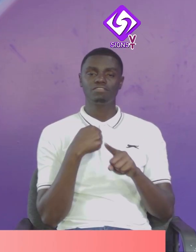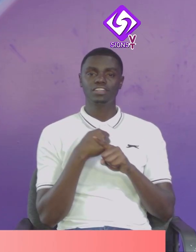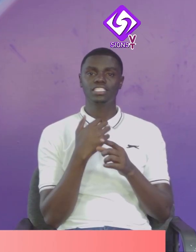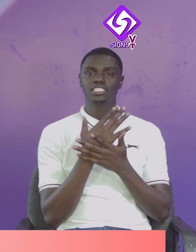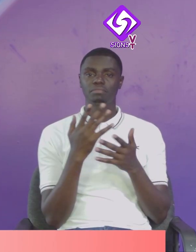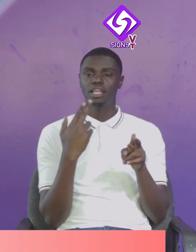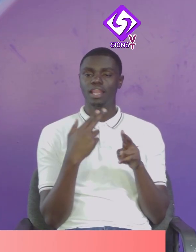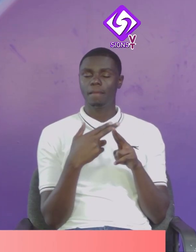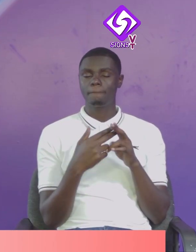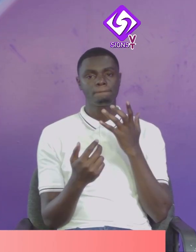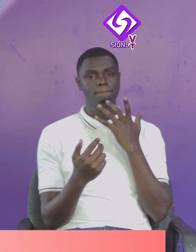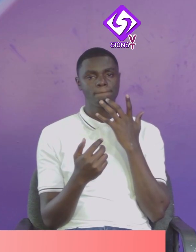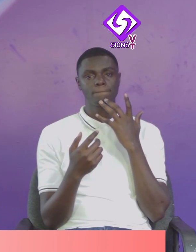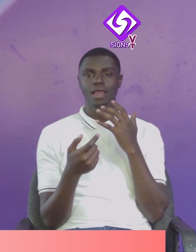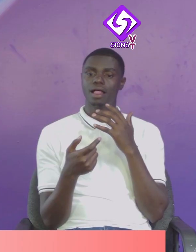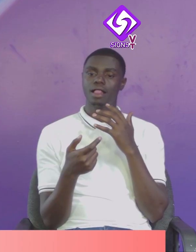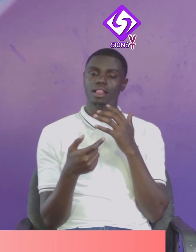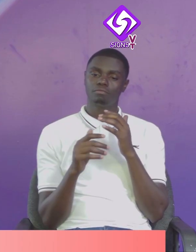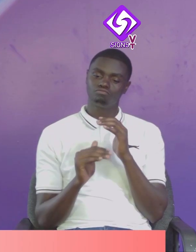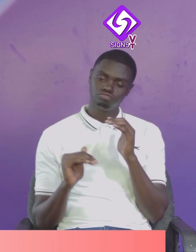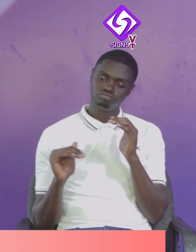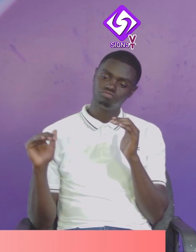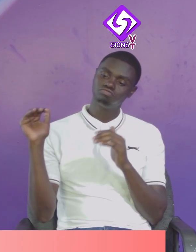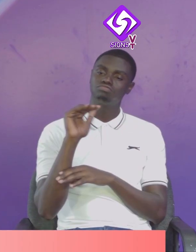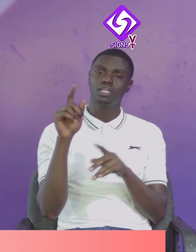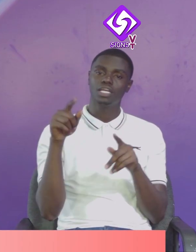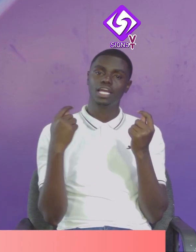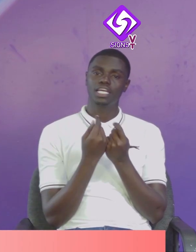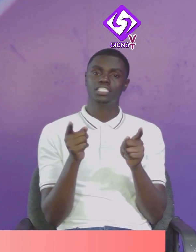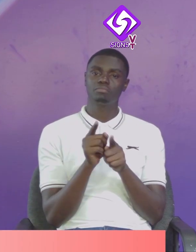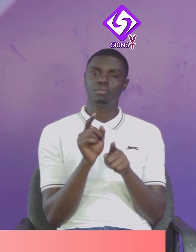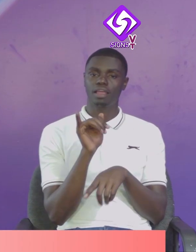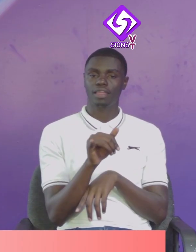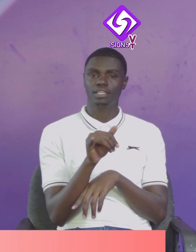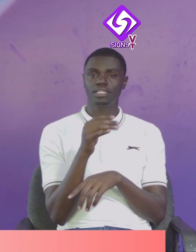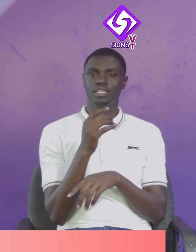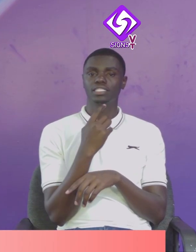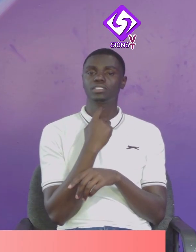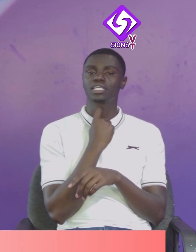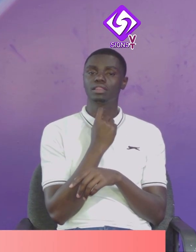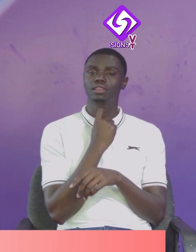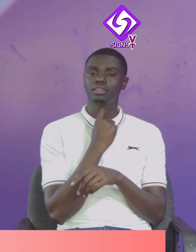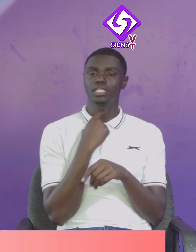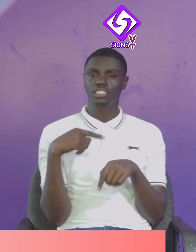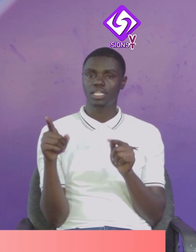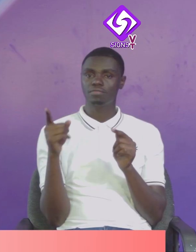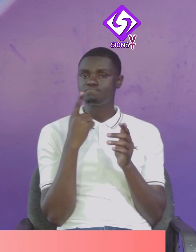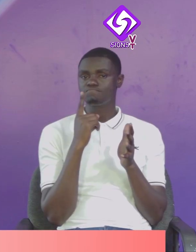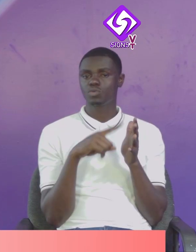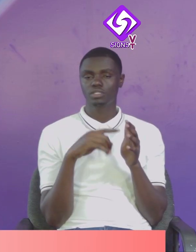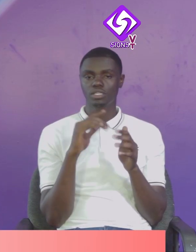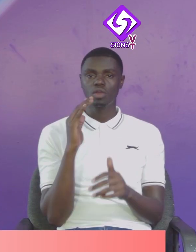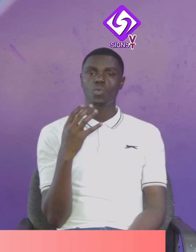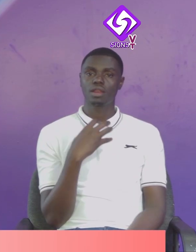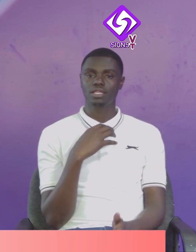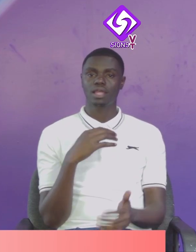call rising to the top. Yes. And, a team like that, especially Cristiano Ronaldo himself said he will retire